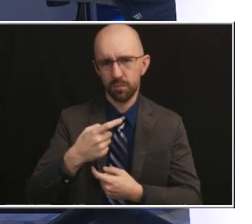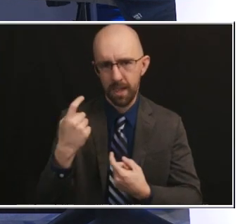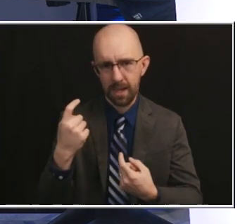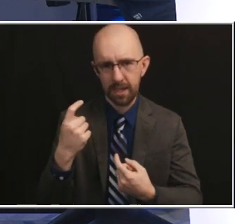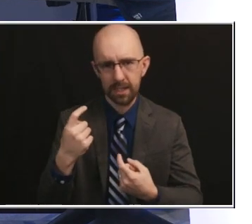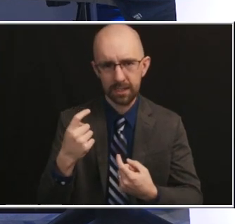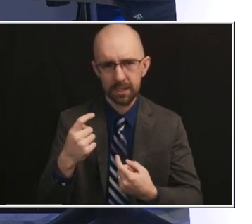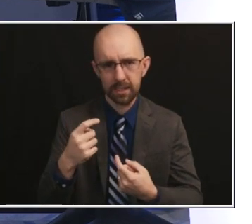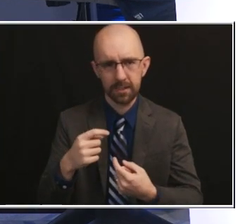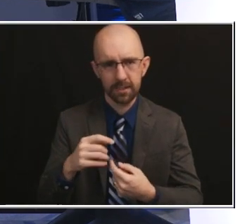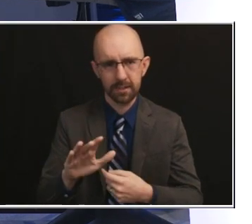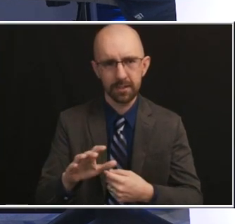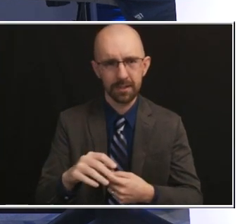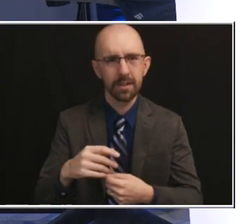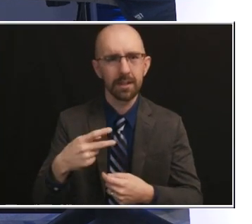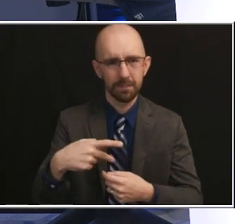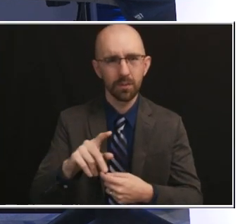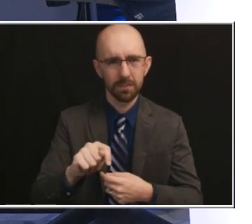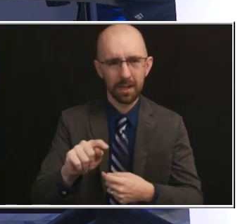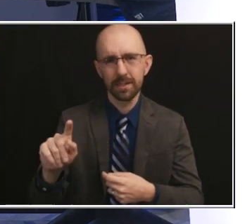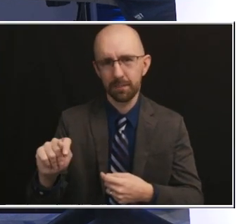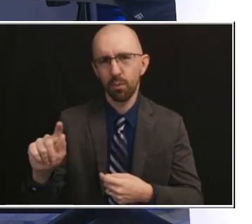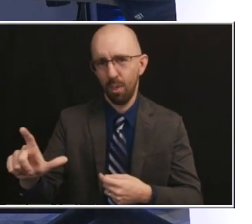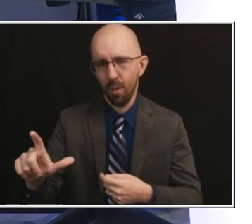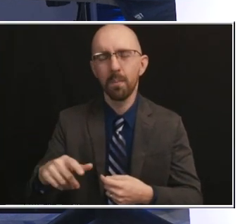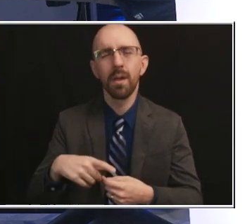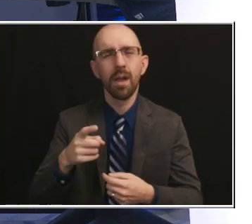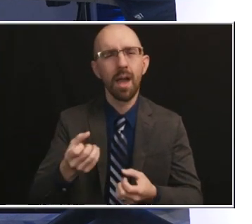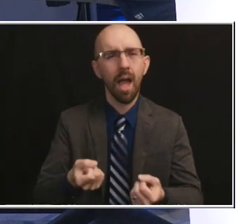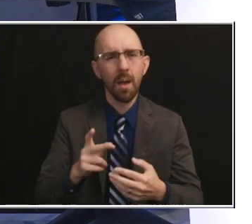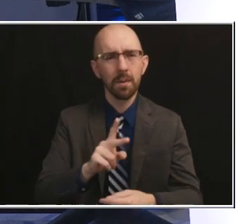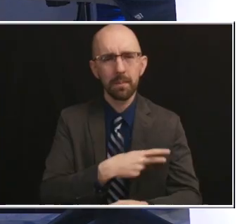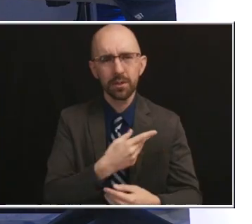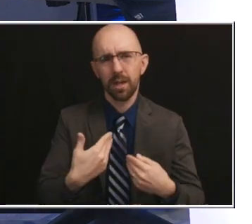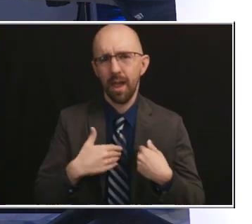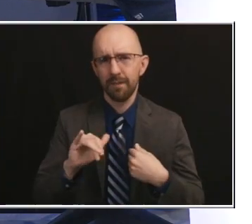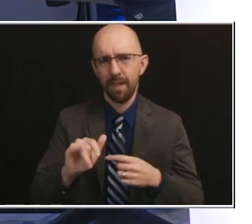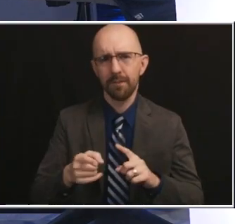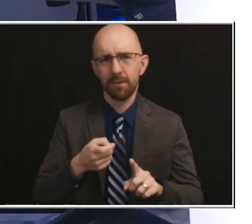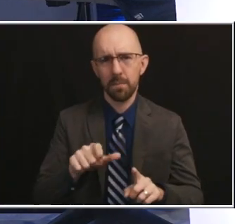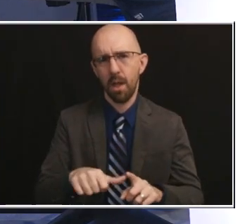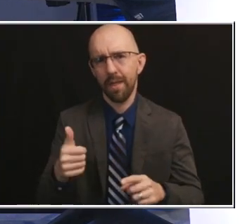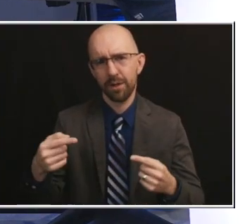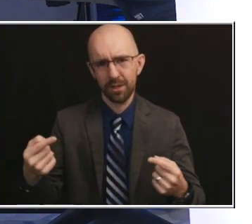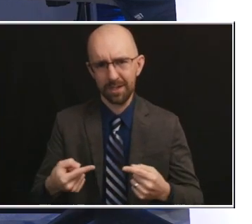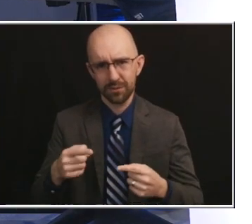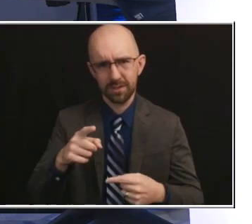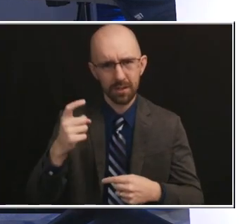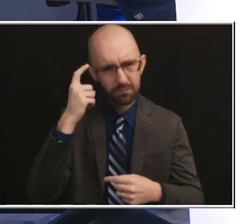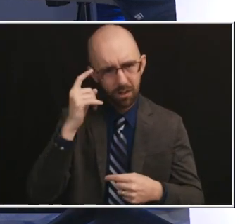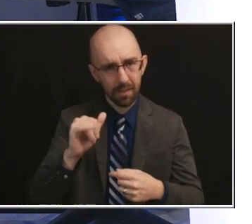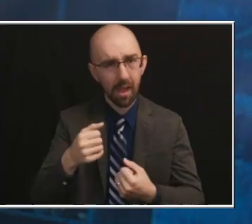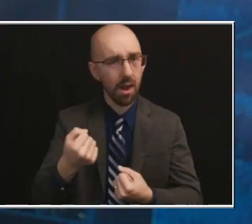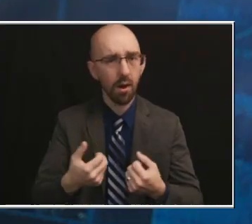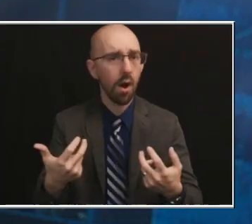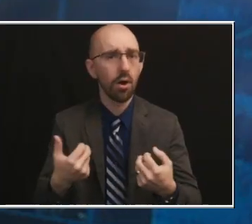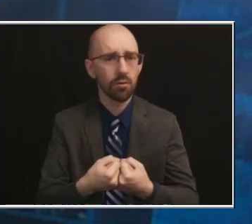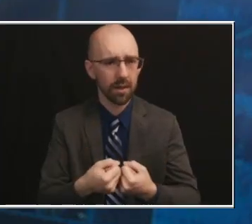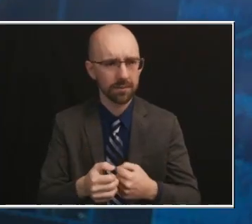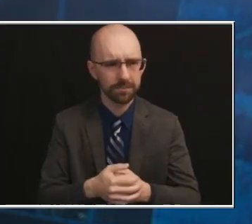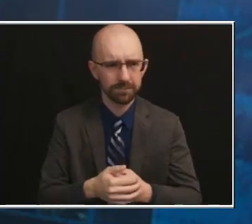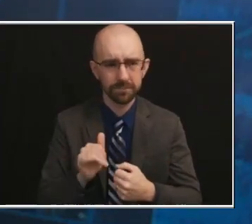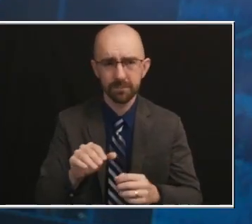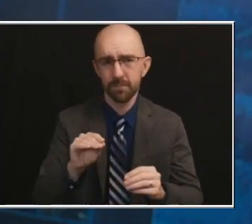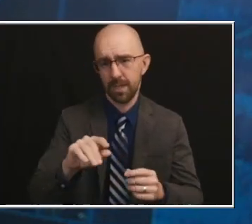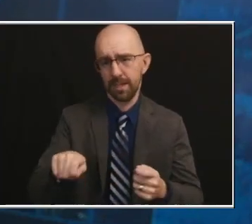post-traumatic temporal lobe epilepsy? Yes. How many patients have that from other injuries to their brain, say a car crash? I don't know if I could put an exact number on it,